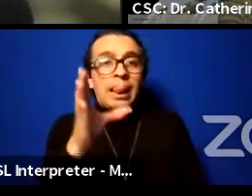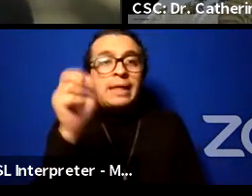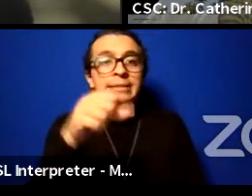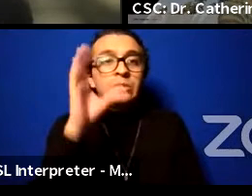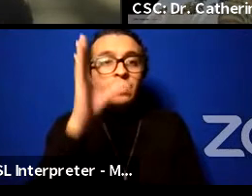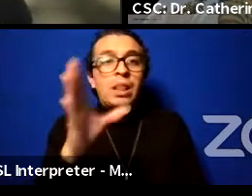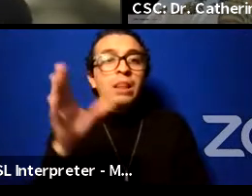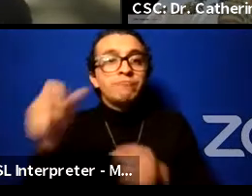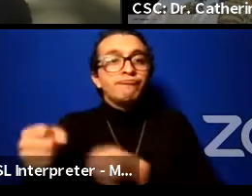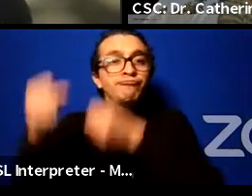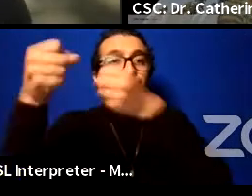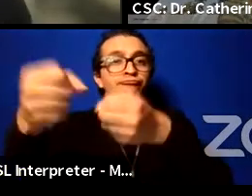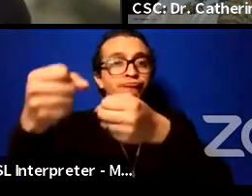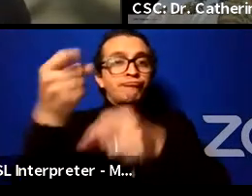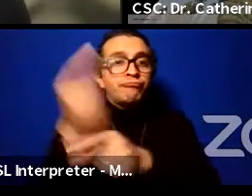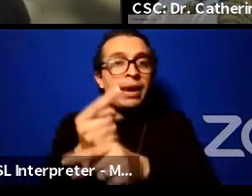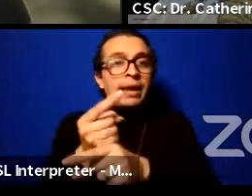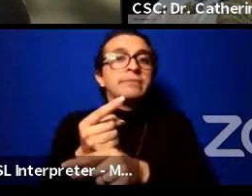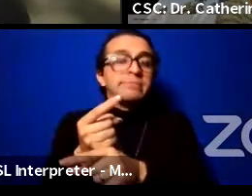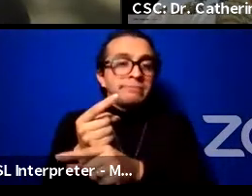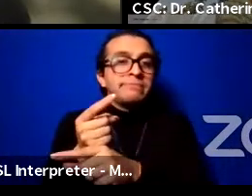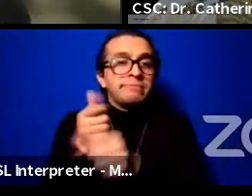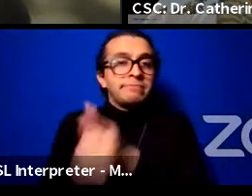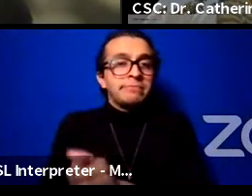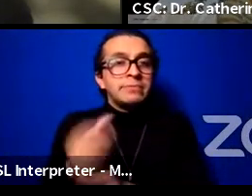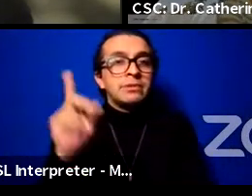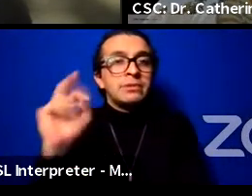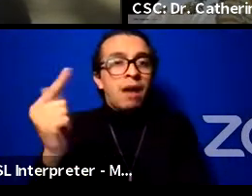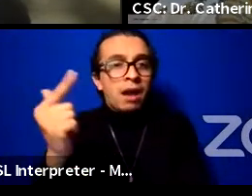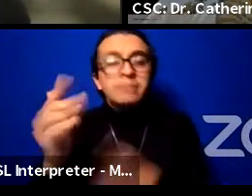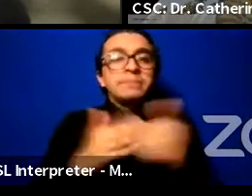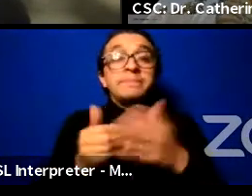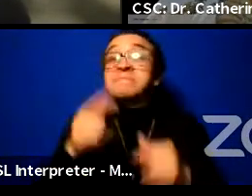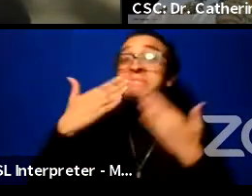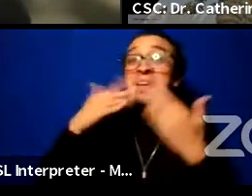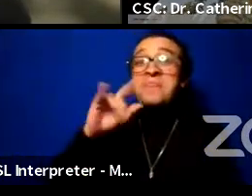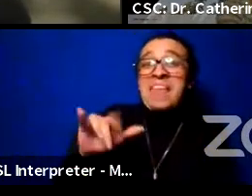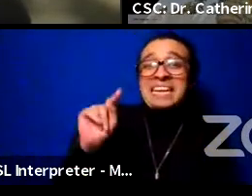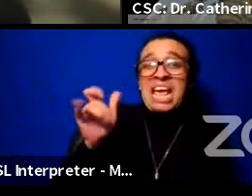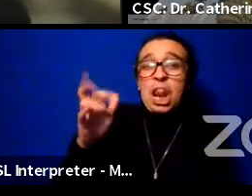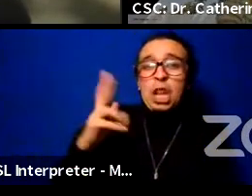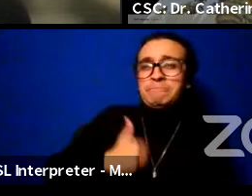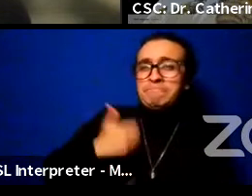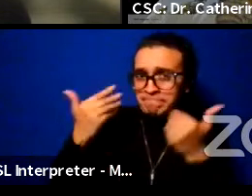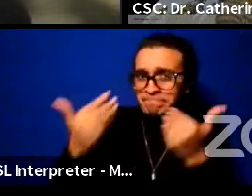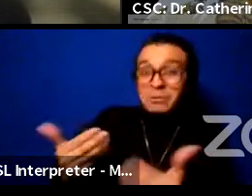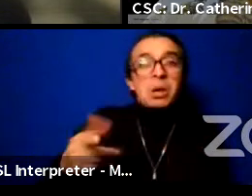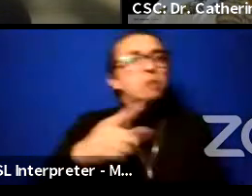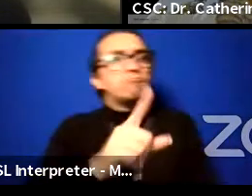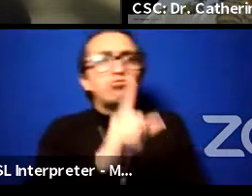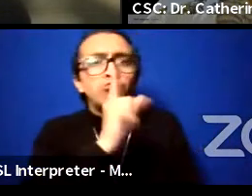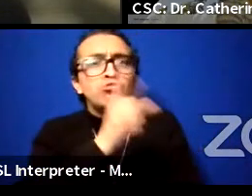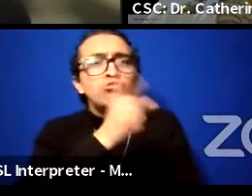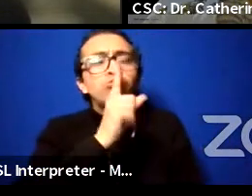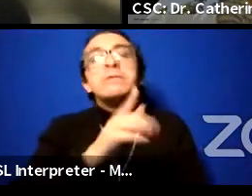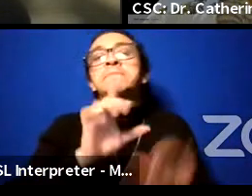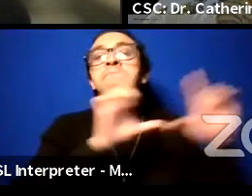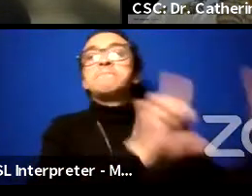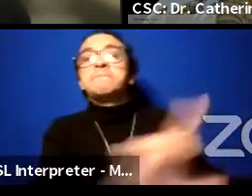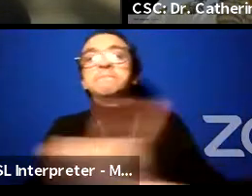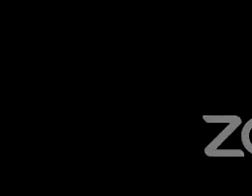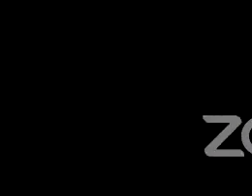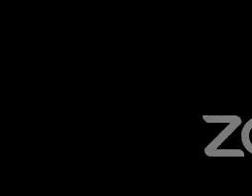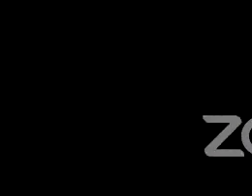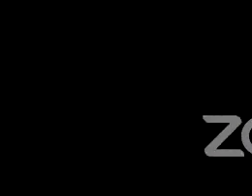will move you. Thank you. And thanks for that, Taylor. Yeah, I'll share again briefly, keep running